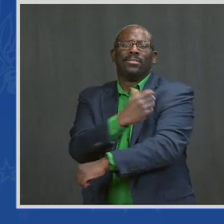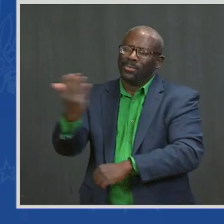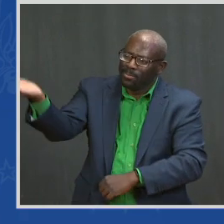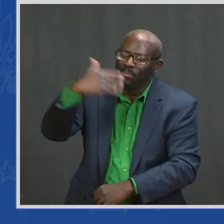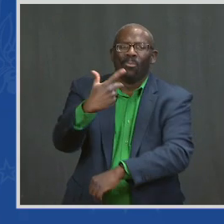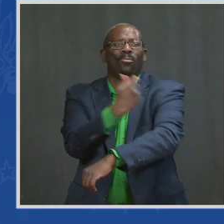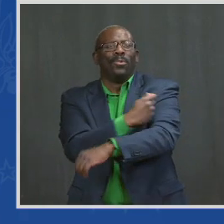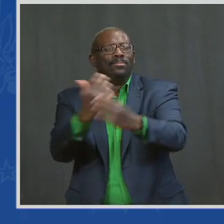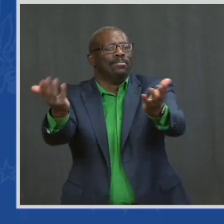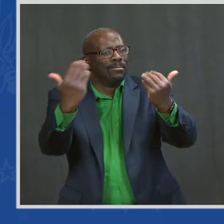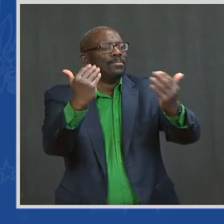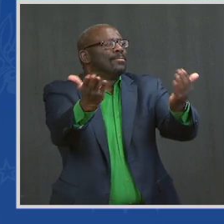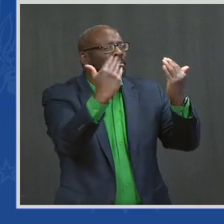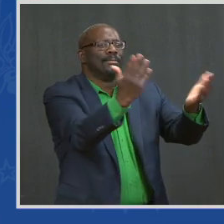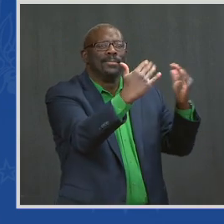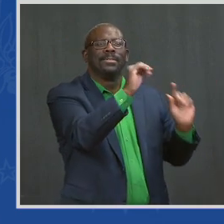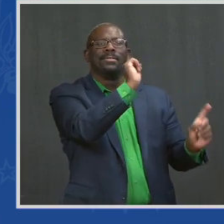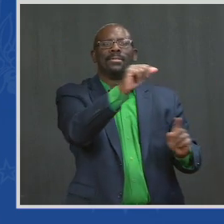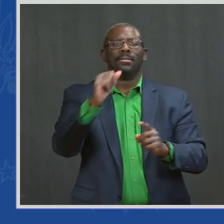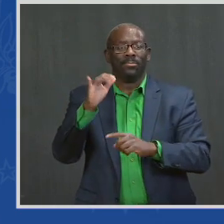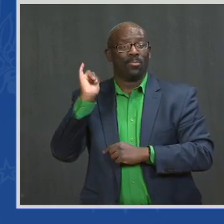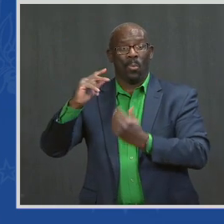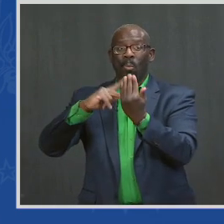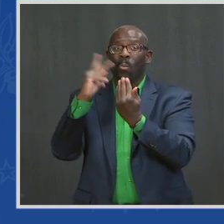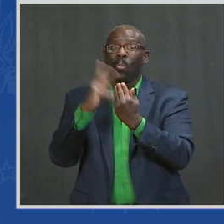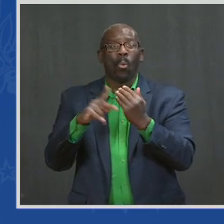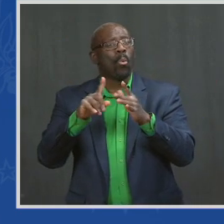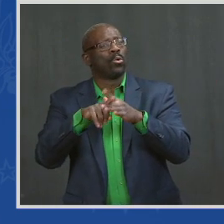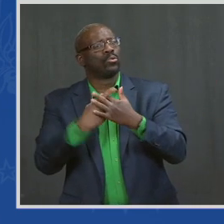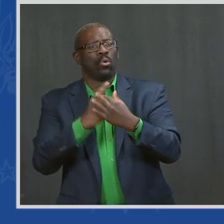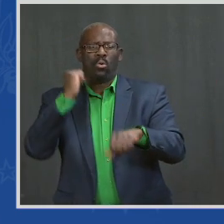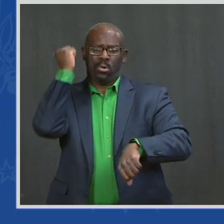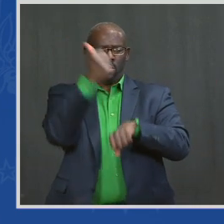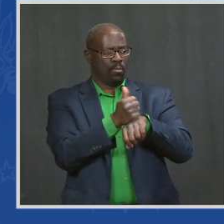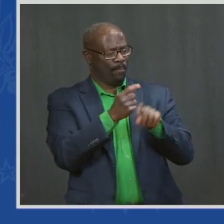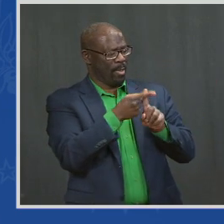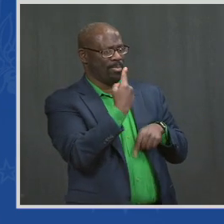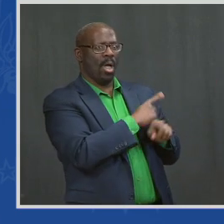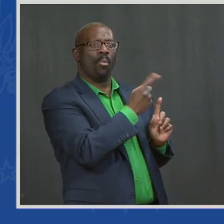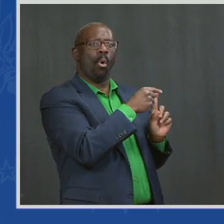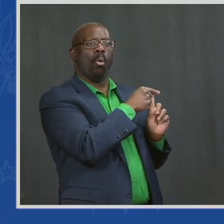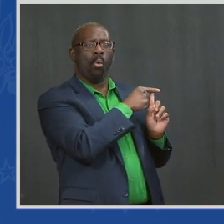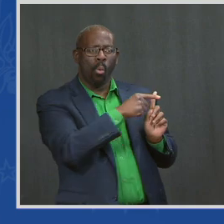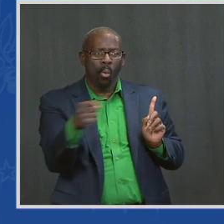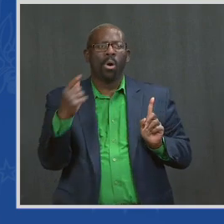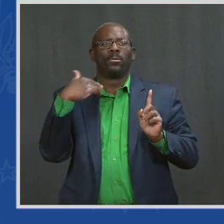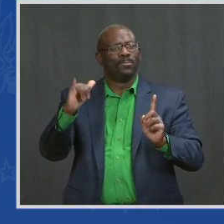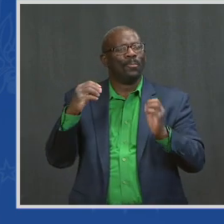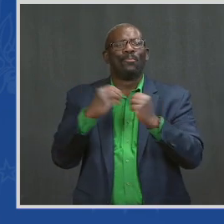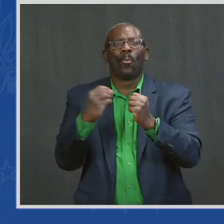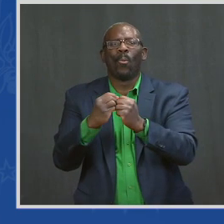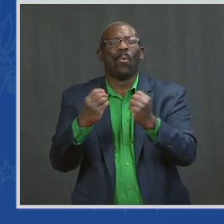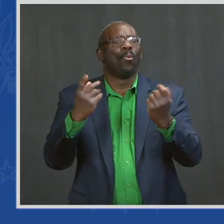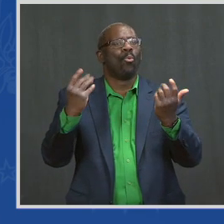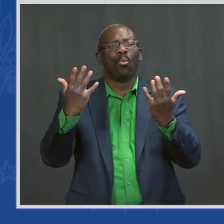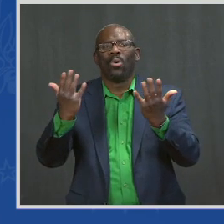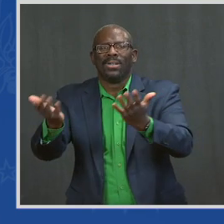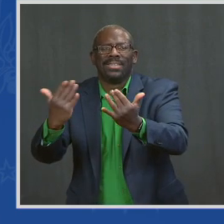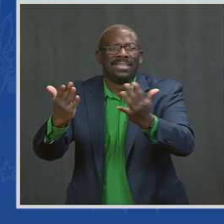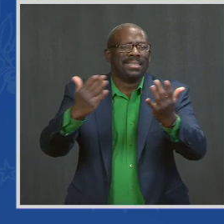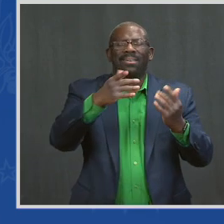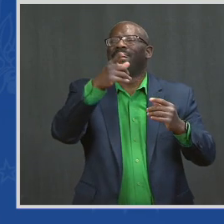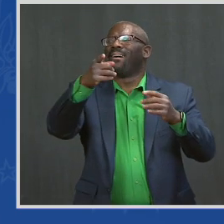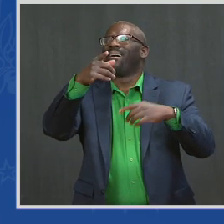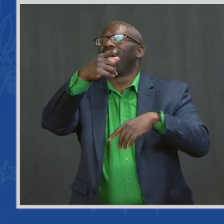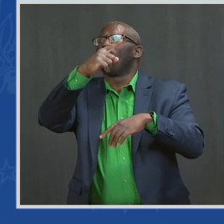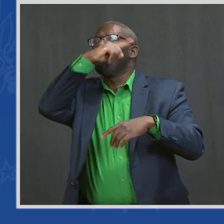vaccination program from day one, but we still have more work to do to close the racial gap in vaccination rates. The